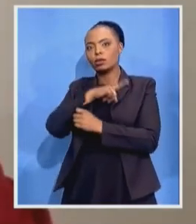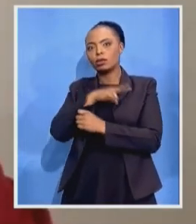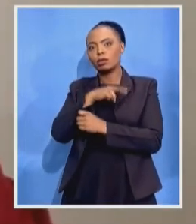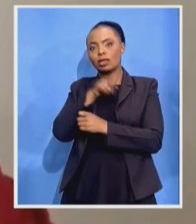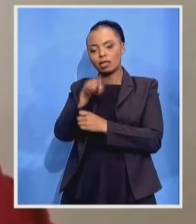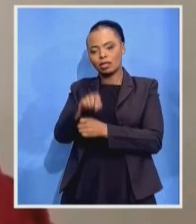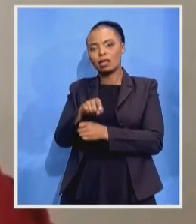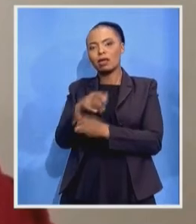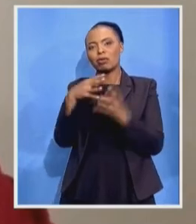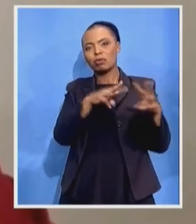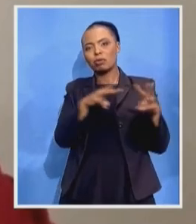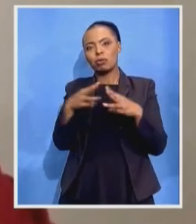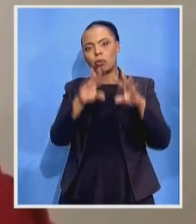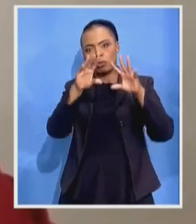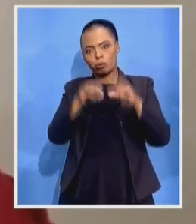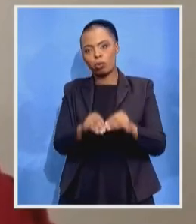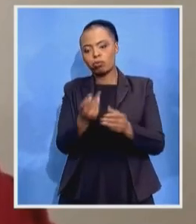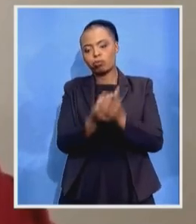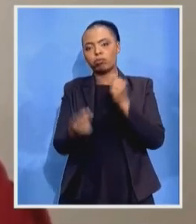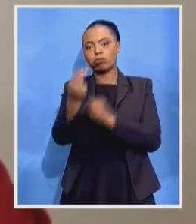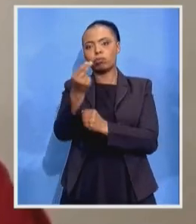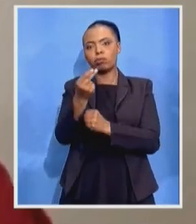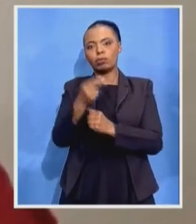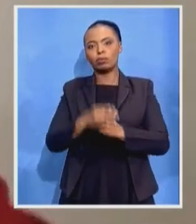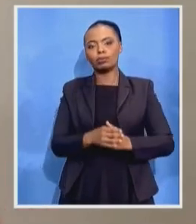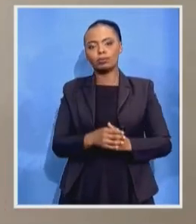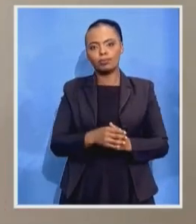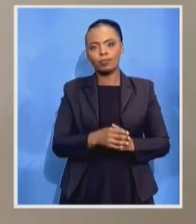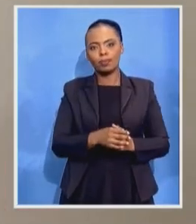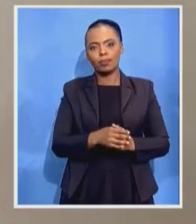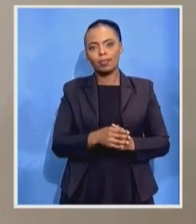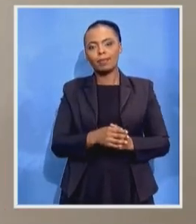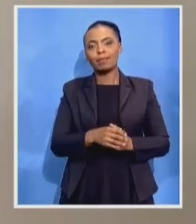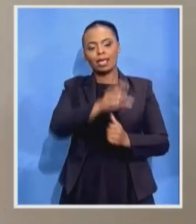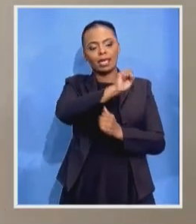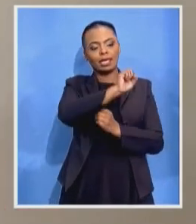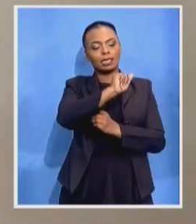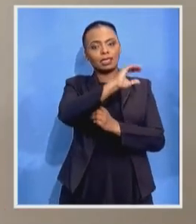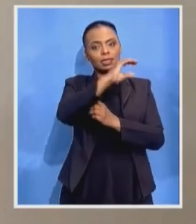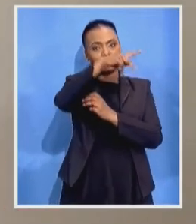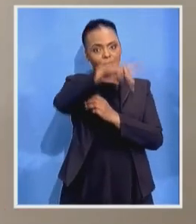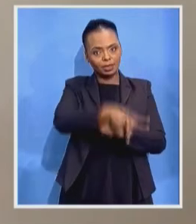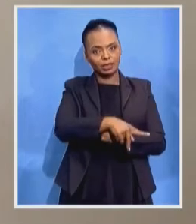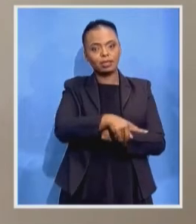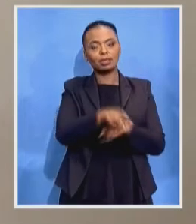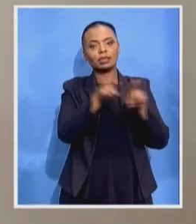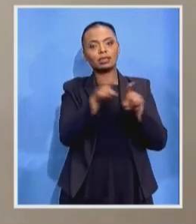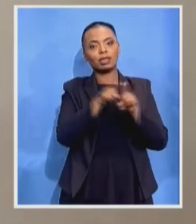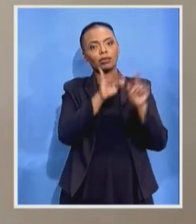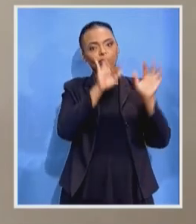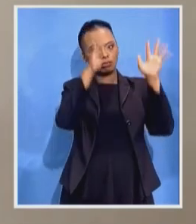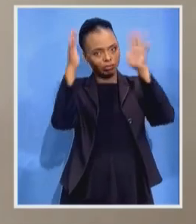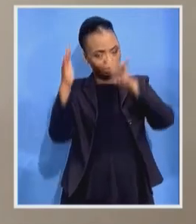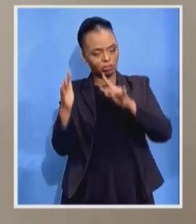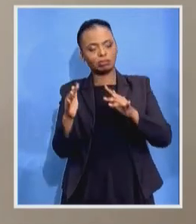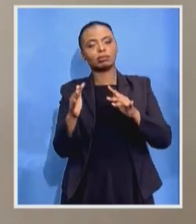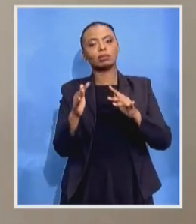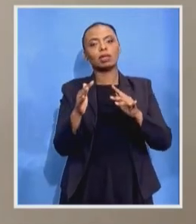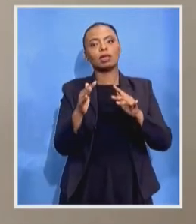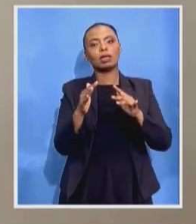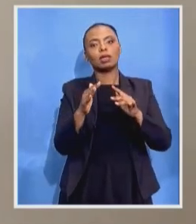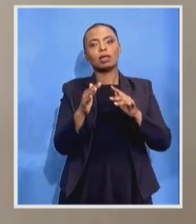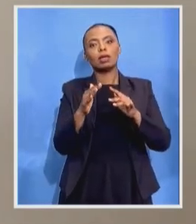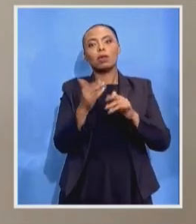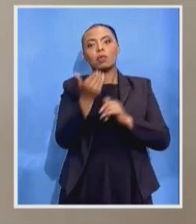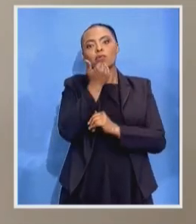territories. SACP Central Committee also congratulates the left in Kerala, including the